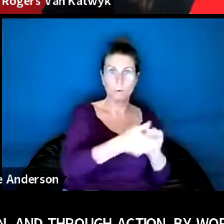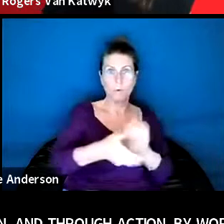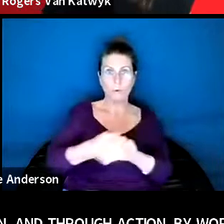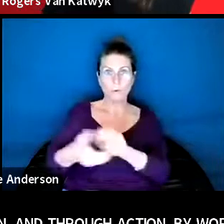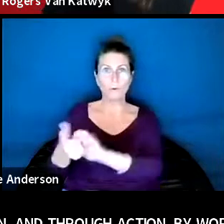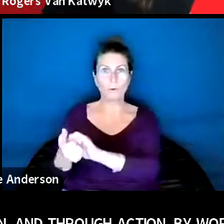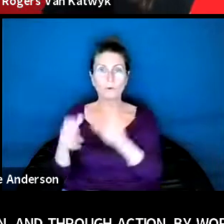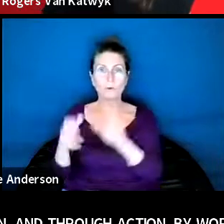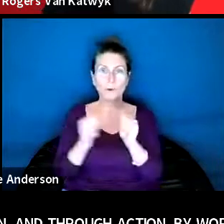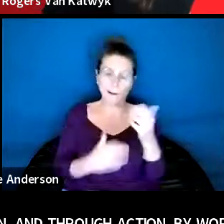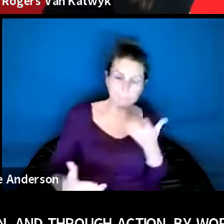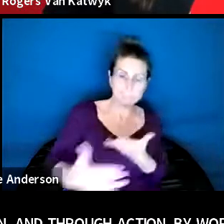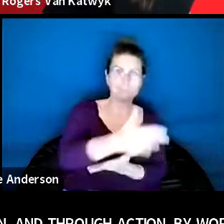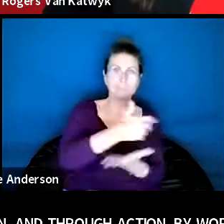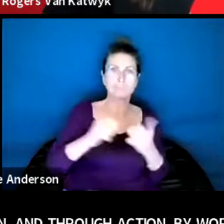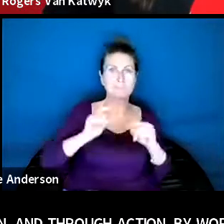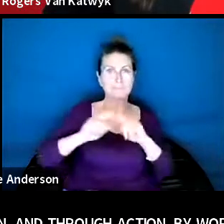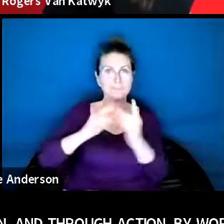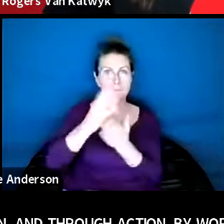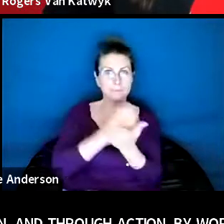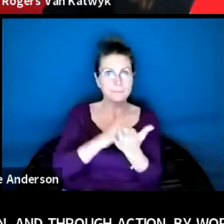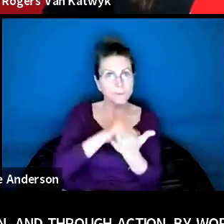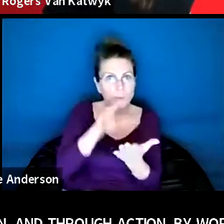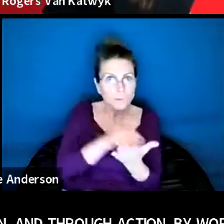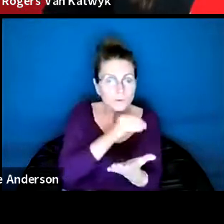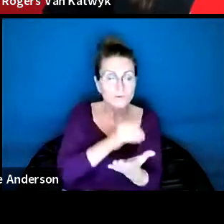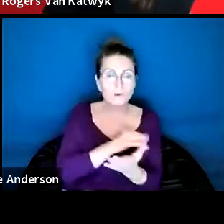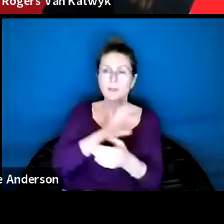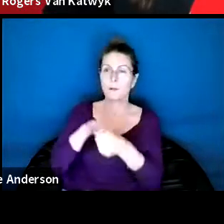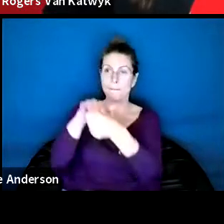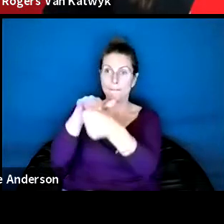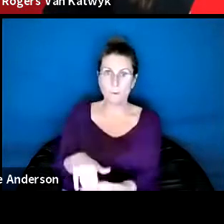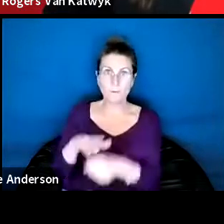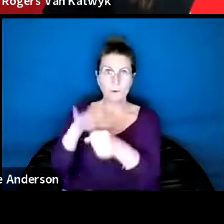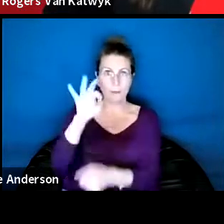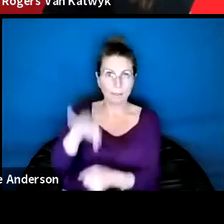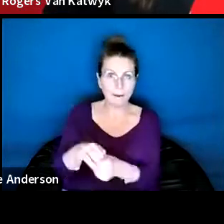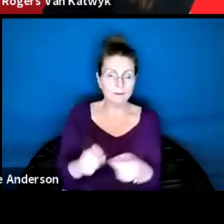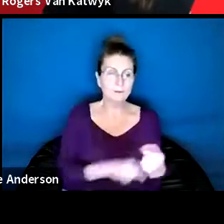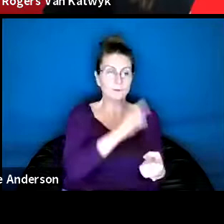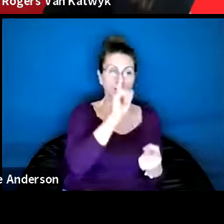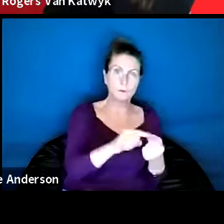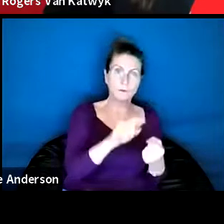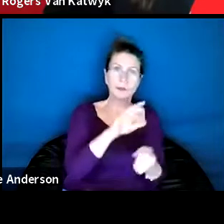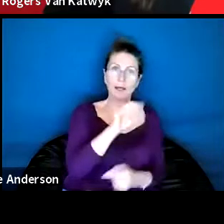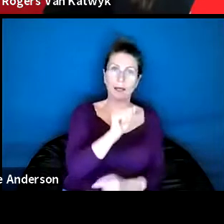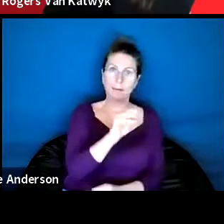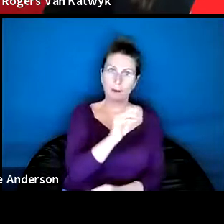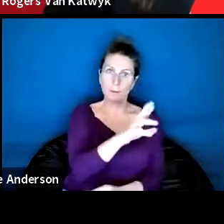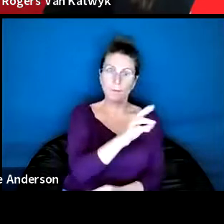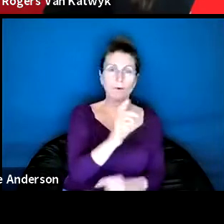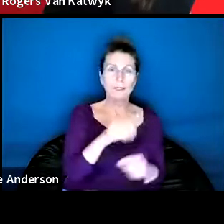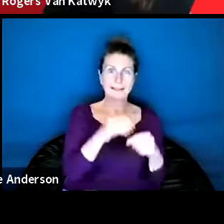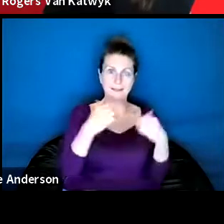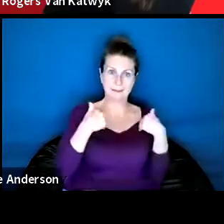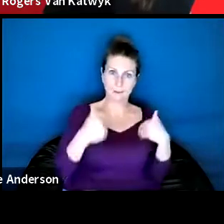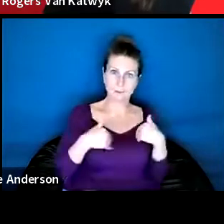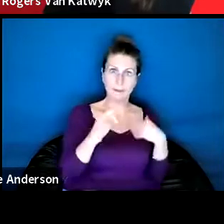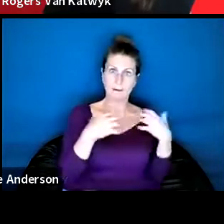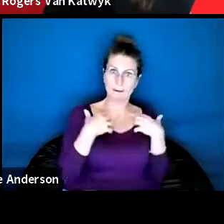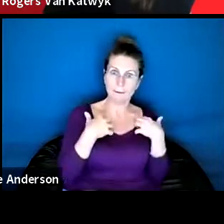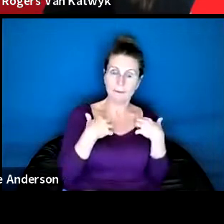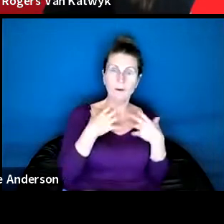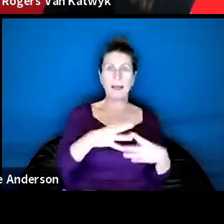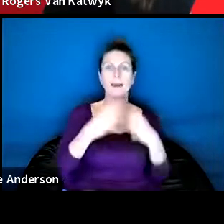collective lessons learned to reduce selection pressure, to reduce the use of antimicrobials in animals and humans, and preserve the effectiveness